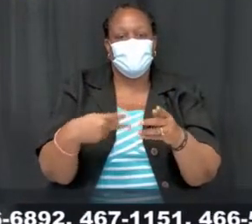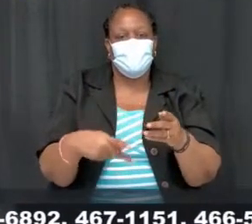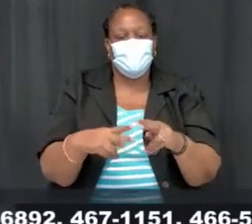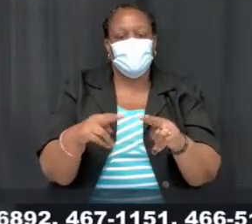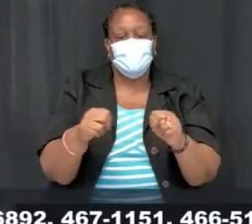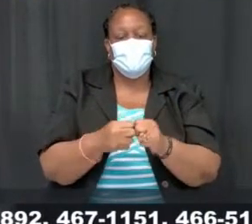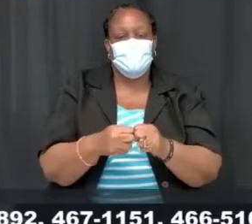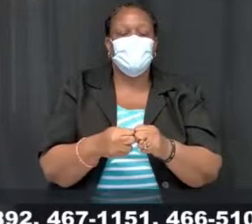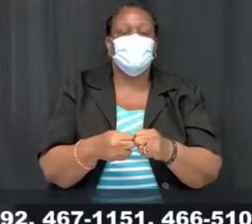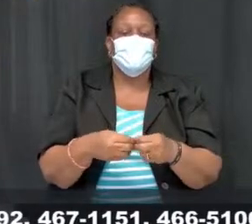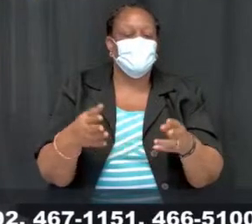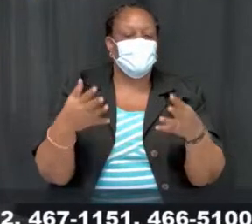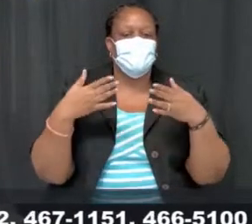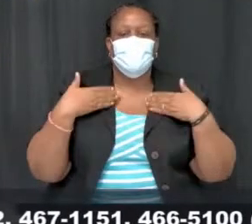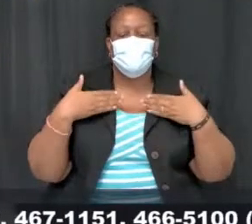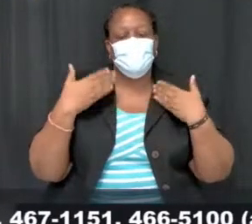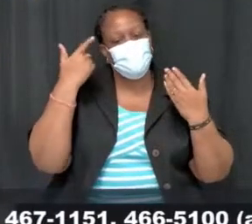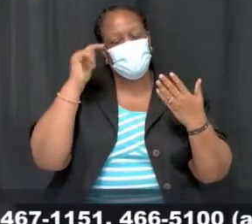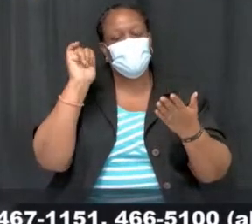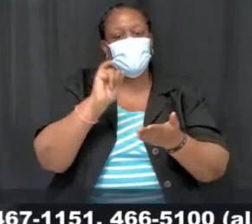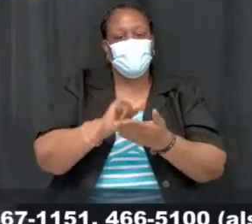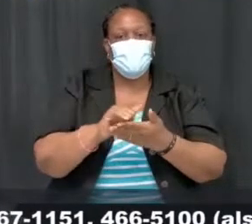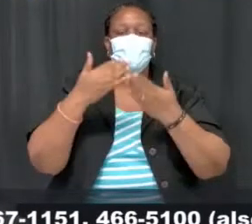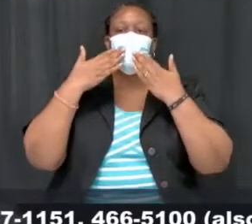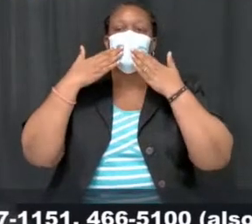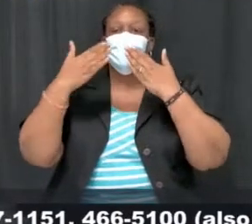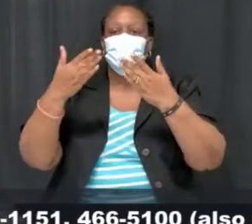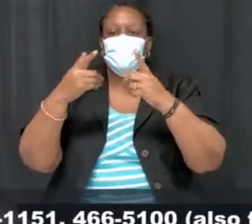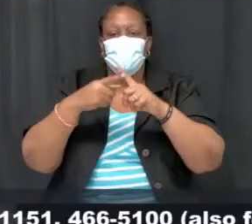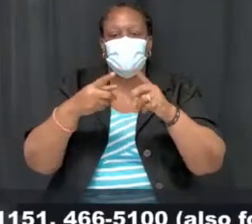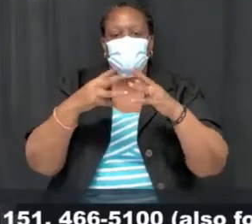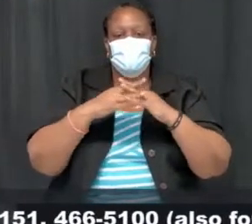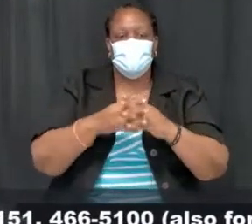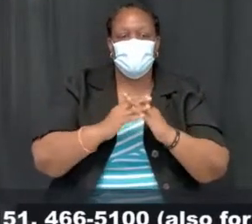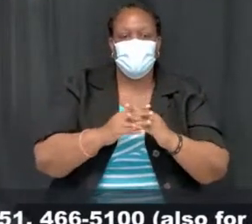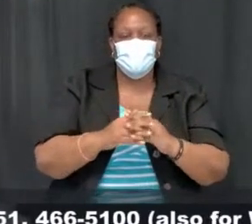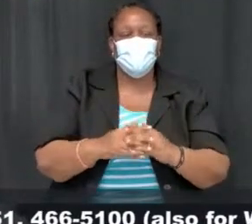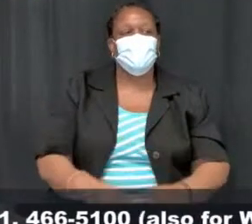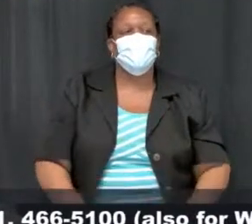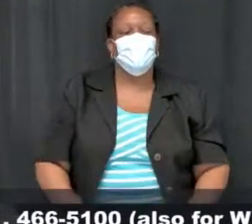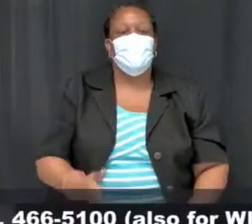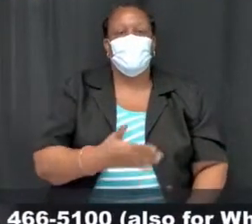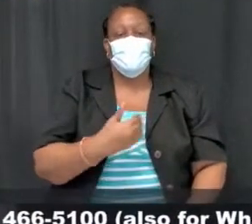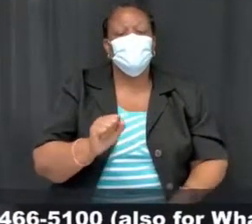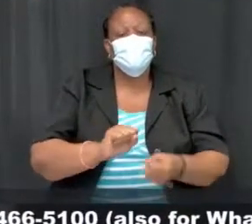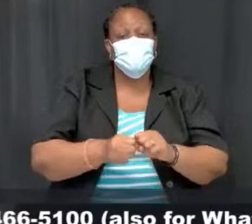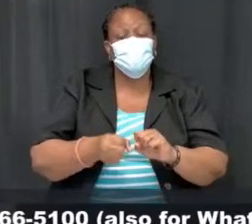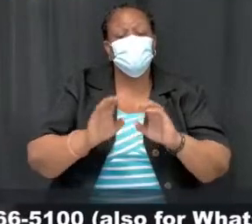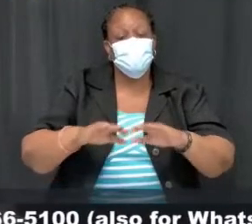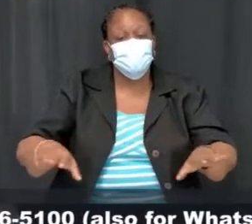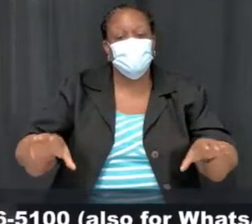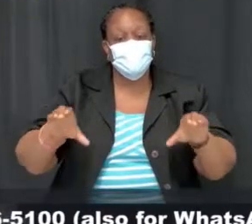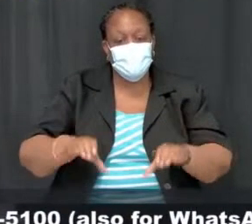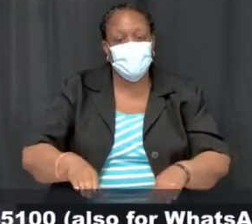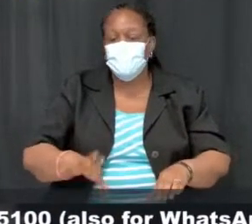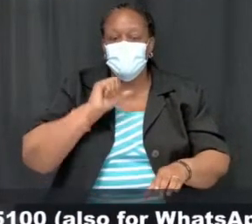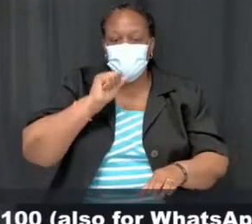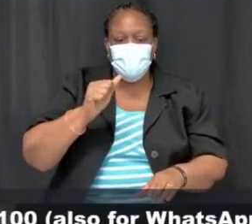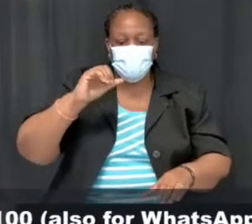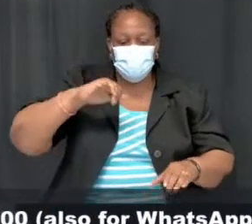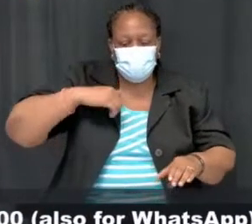So with that said, we are hopeful that you can support the efforts and the programs of getting our